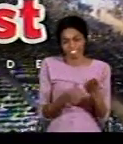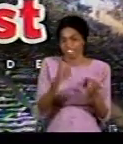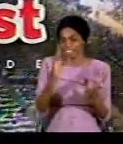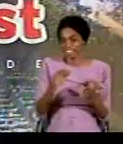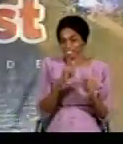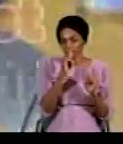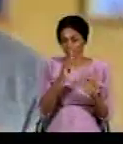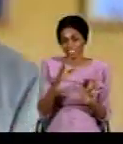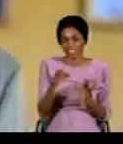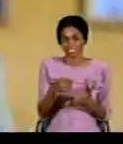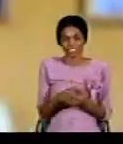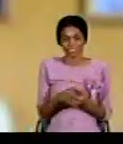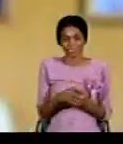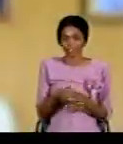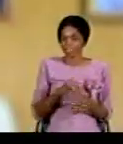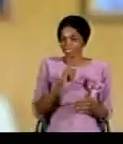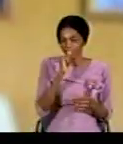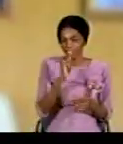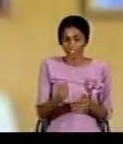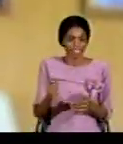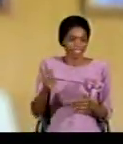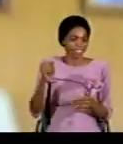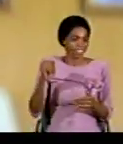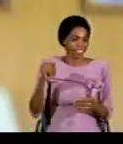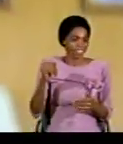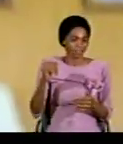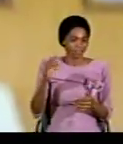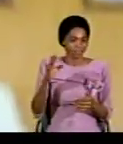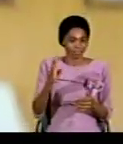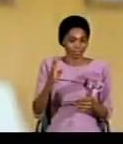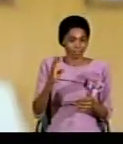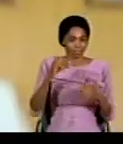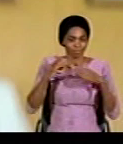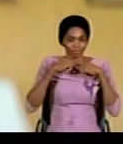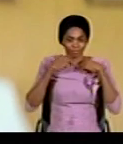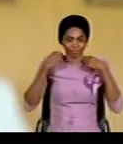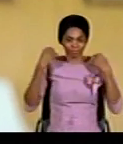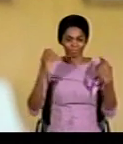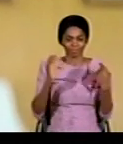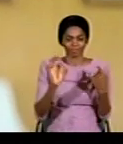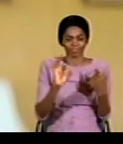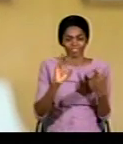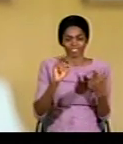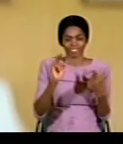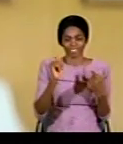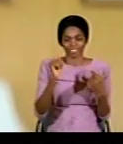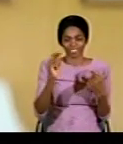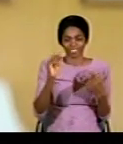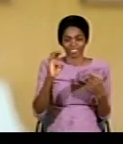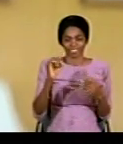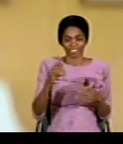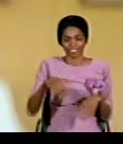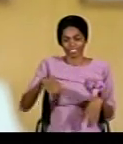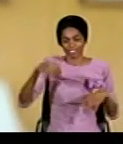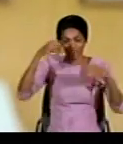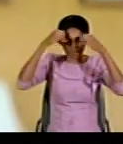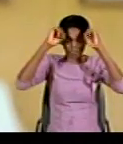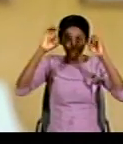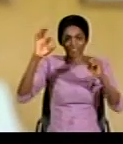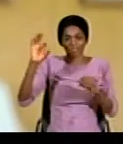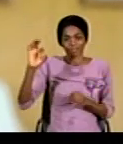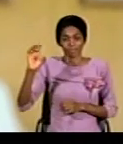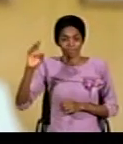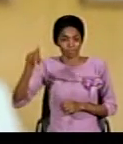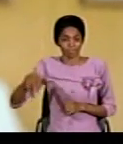and Bishop Francis Waleoke, the president of the Sword of the Spirit Ministries, the presiding bishop of Christ Life